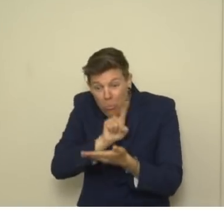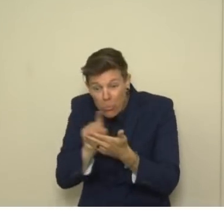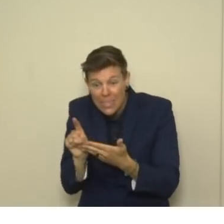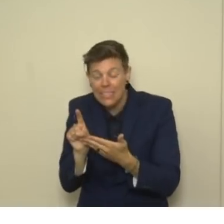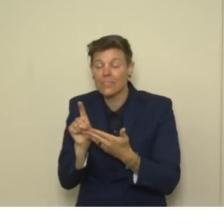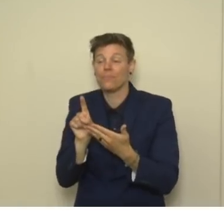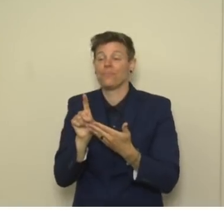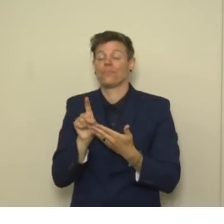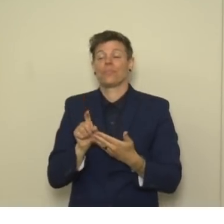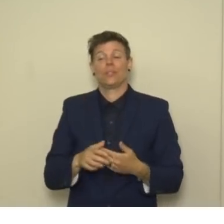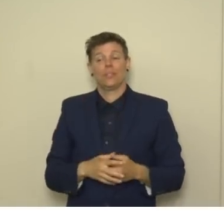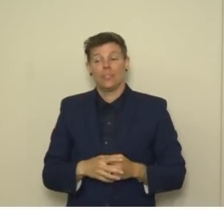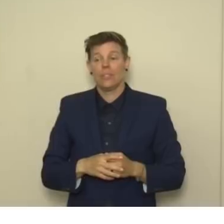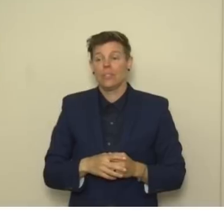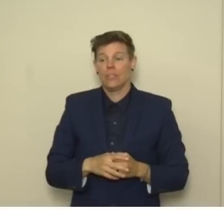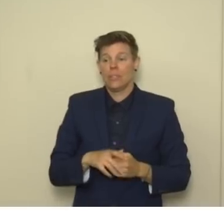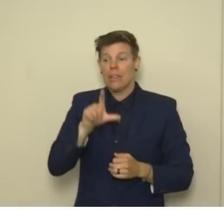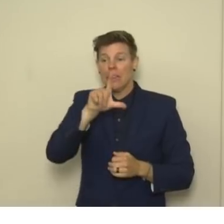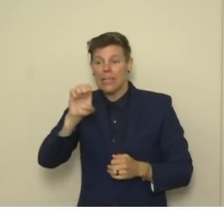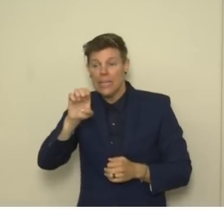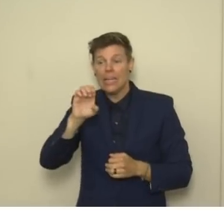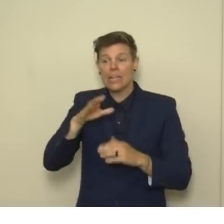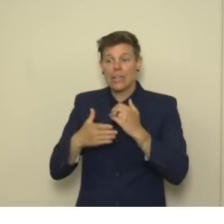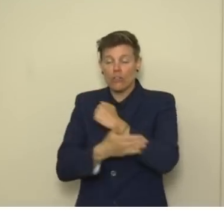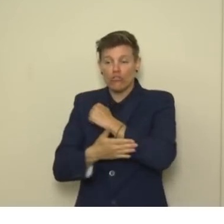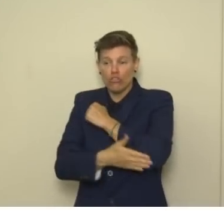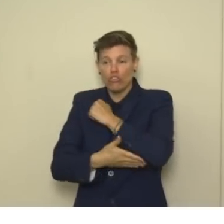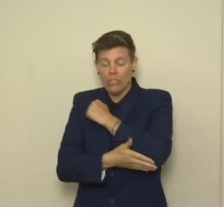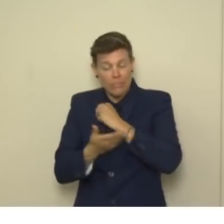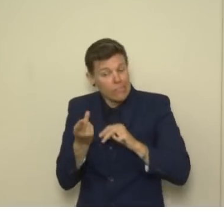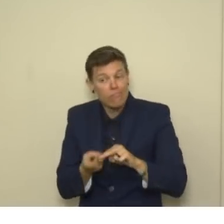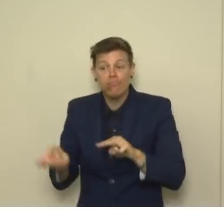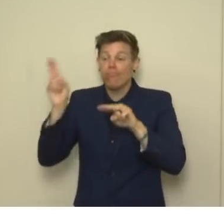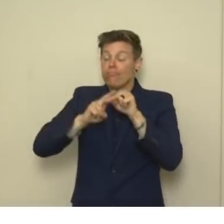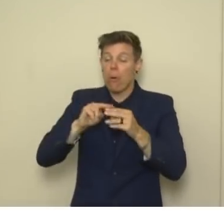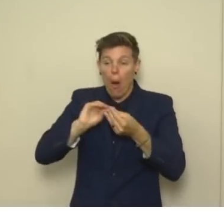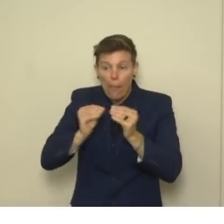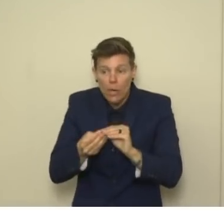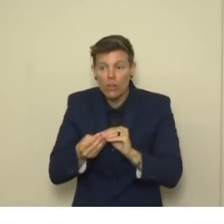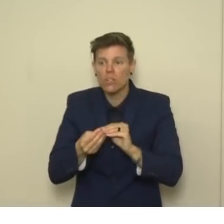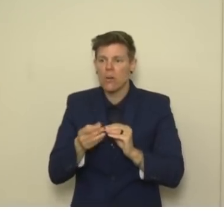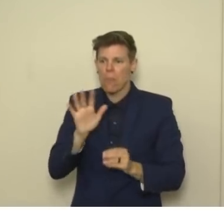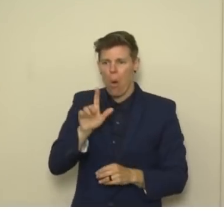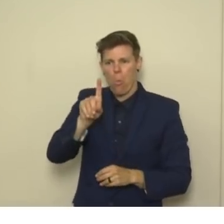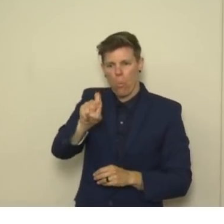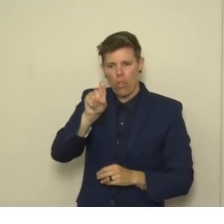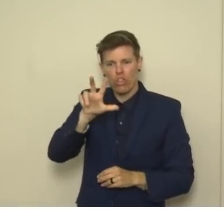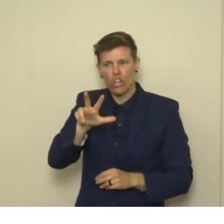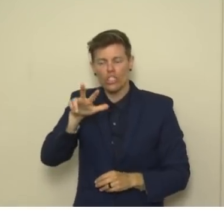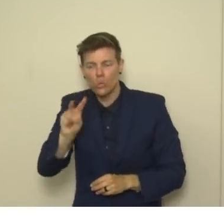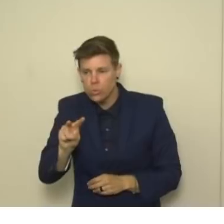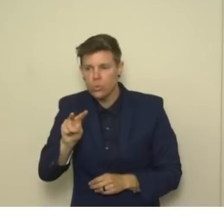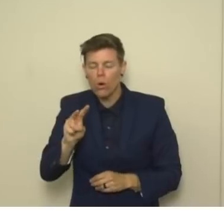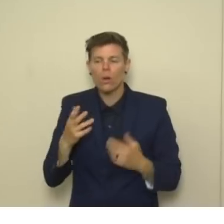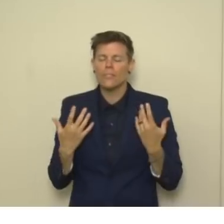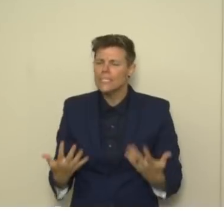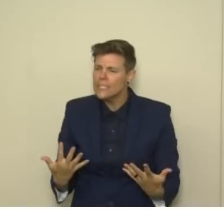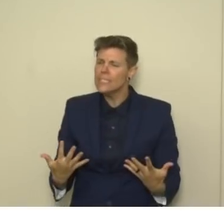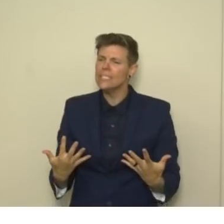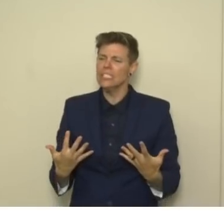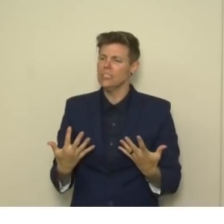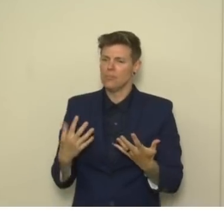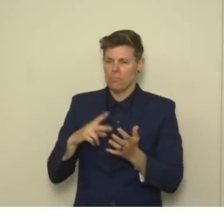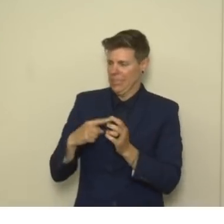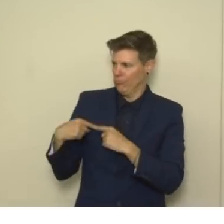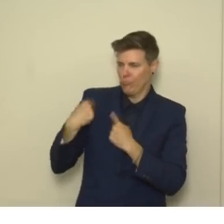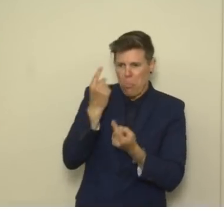has a relatively smaller population, with a significant increase of 132. So just in the past week or so, we're